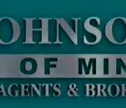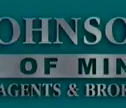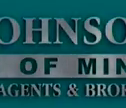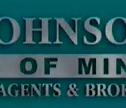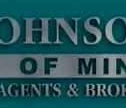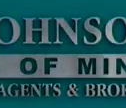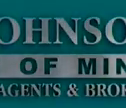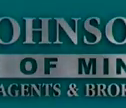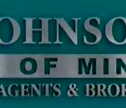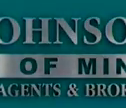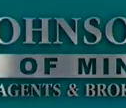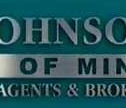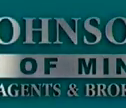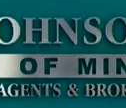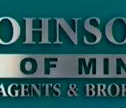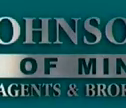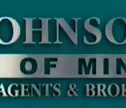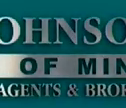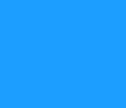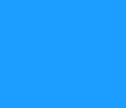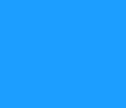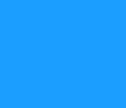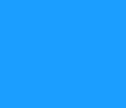Insurance. Peace of mind.